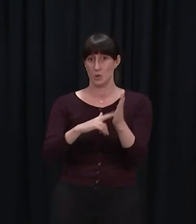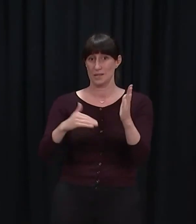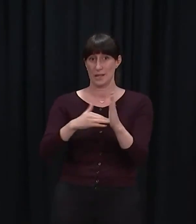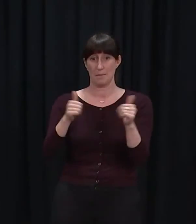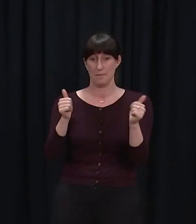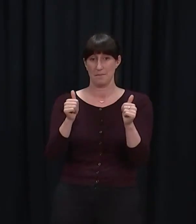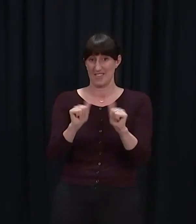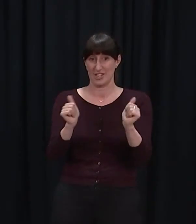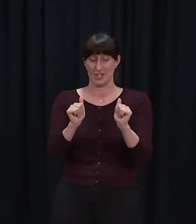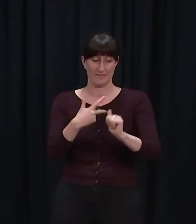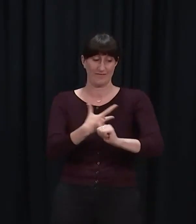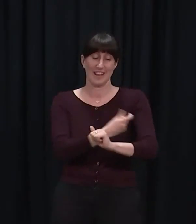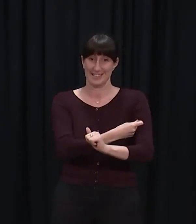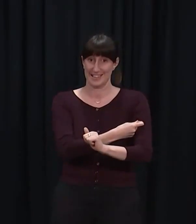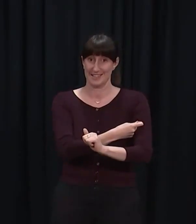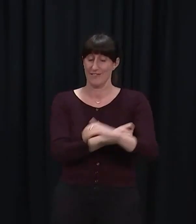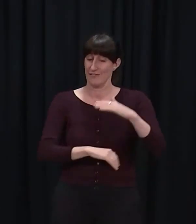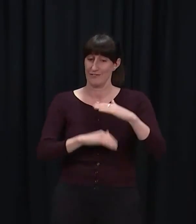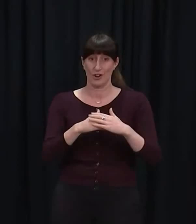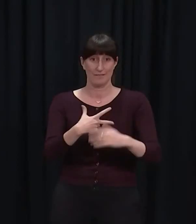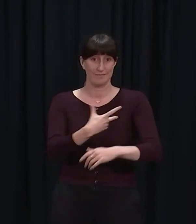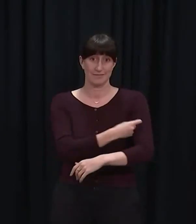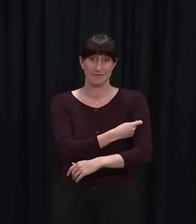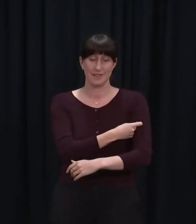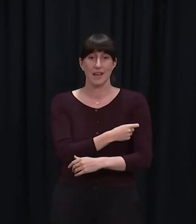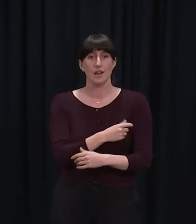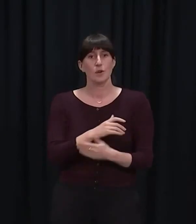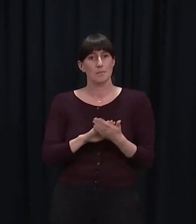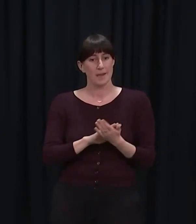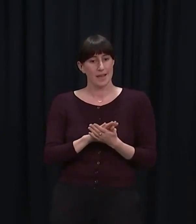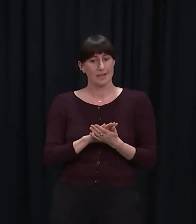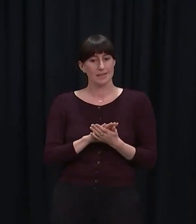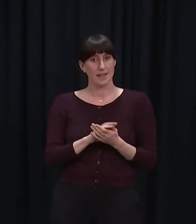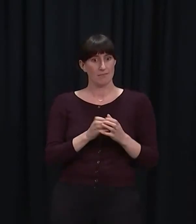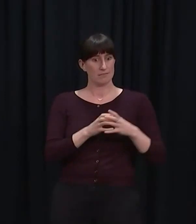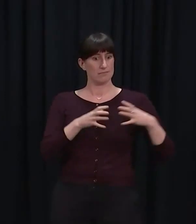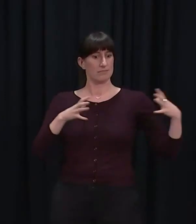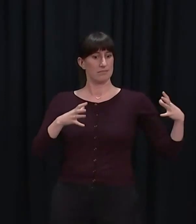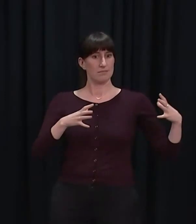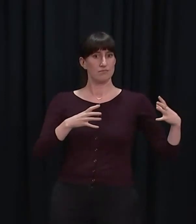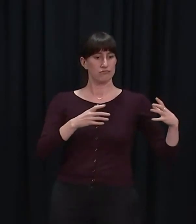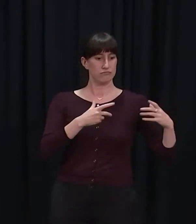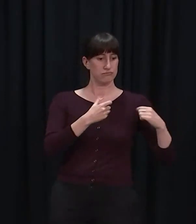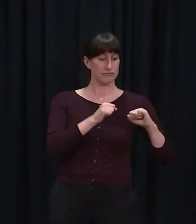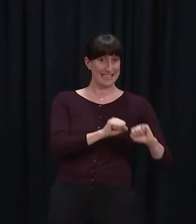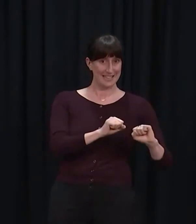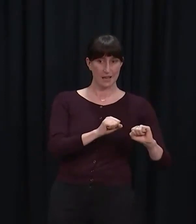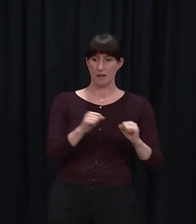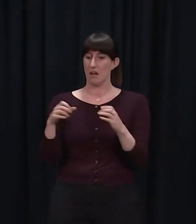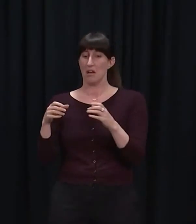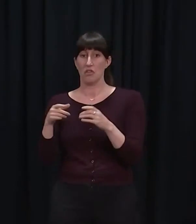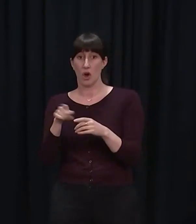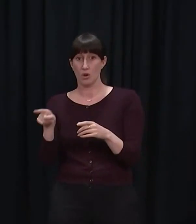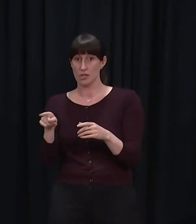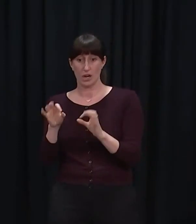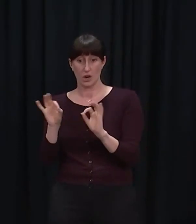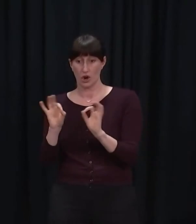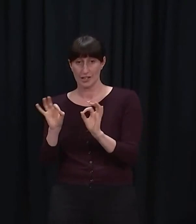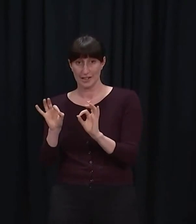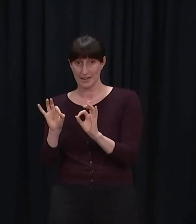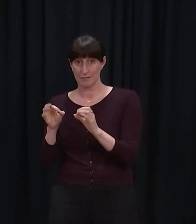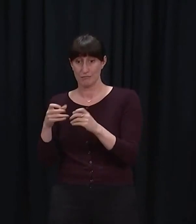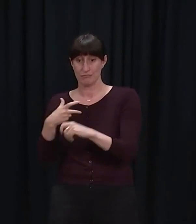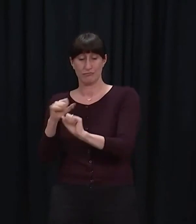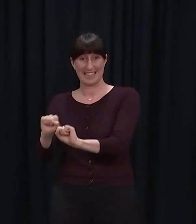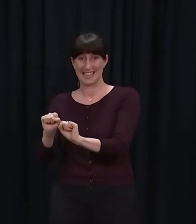against Covid-19. That means there are more of us that are protected than aren't. And it means we're on our way to ensuring that we can have high enough levels